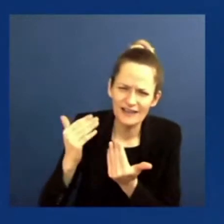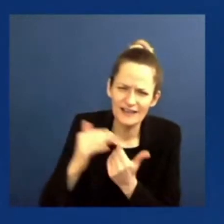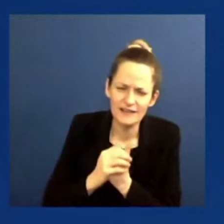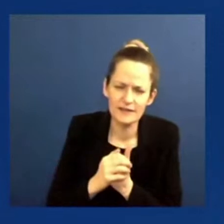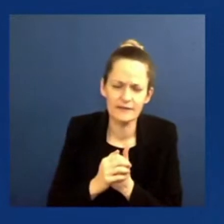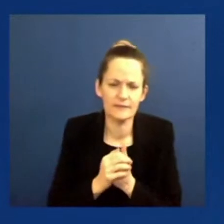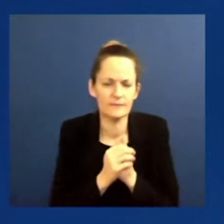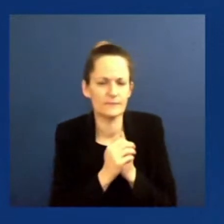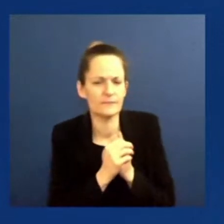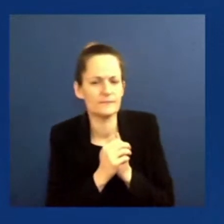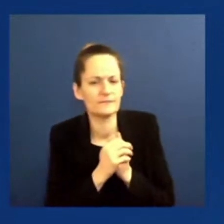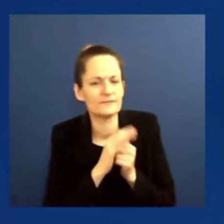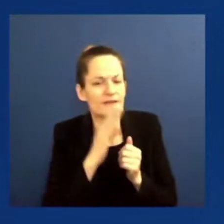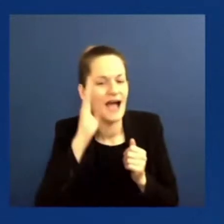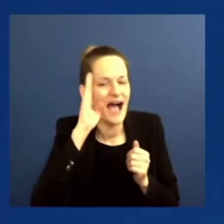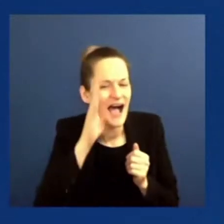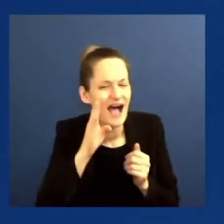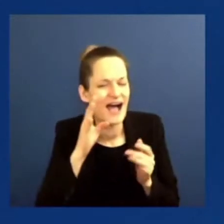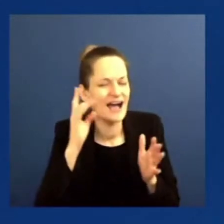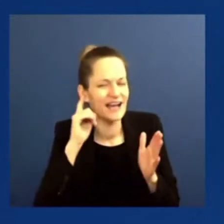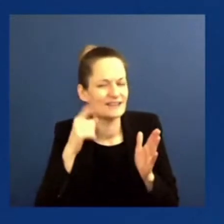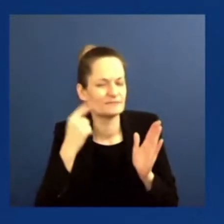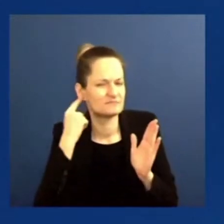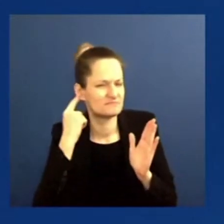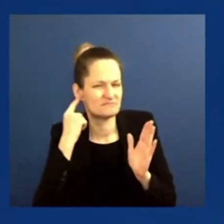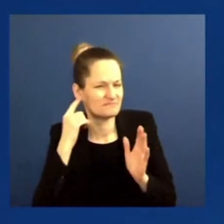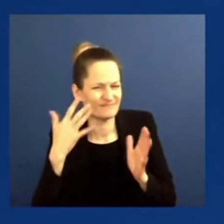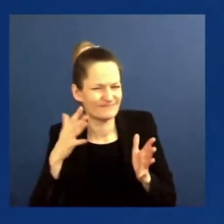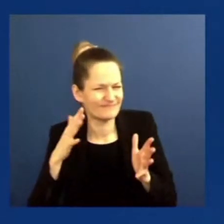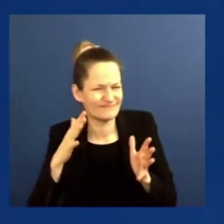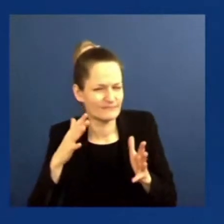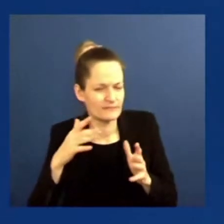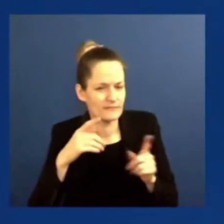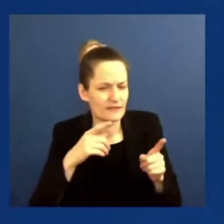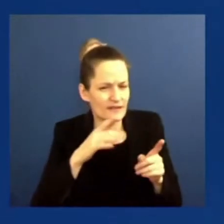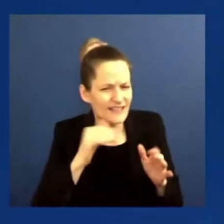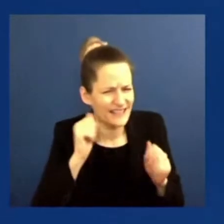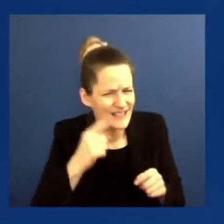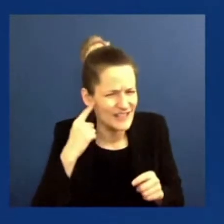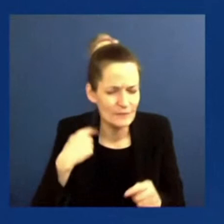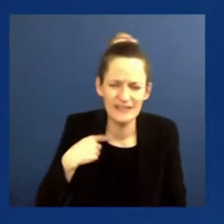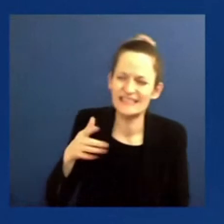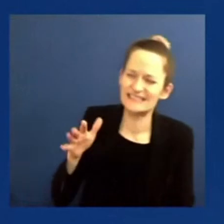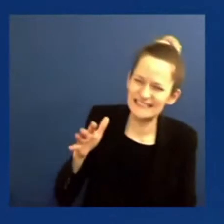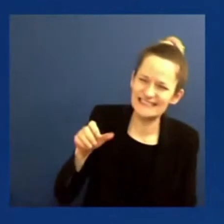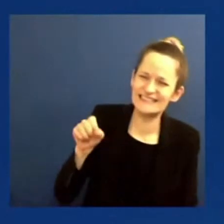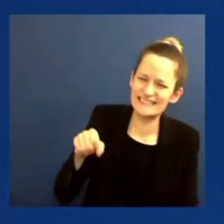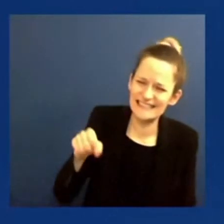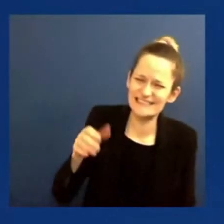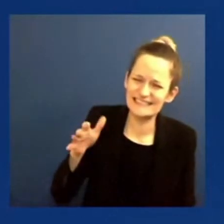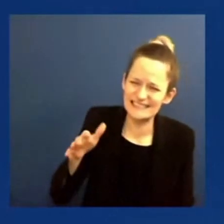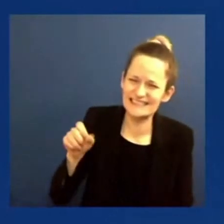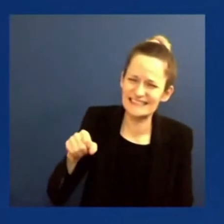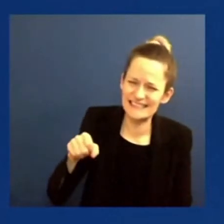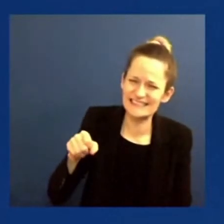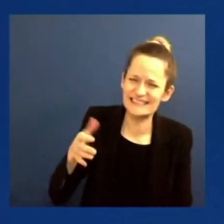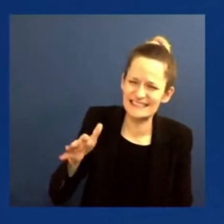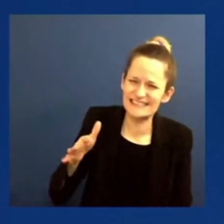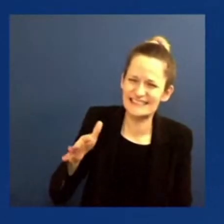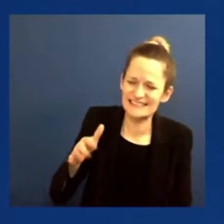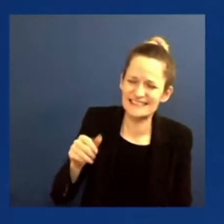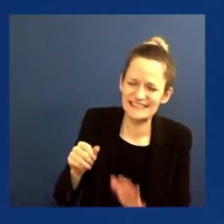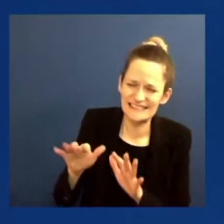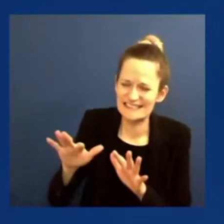Hi, thanks for taking my question. Can you hear me here? Yes. Thanks. Celine Gounder,